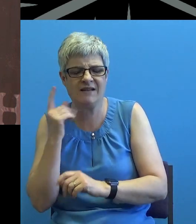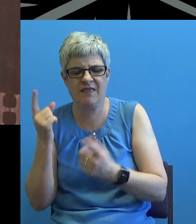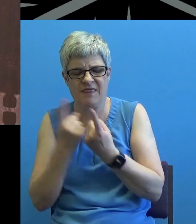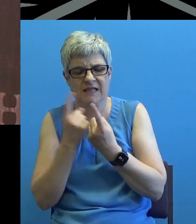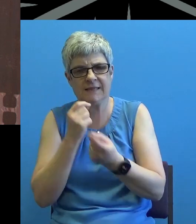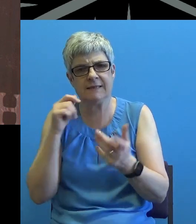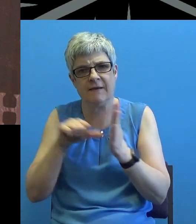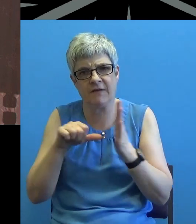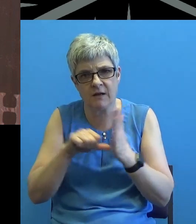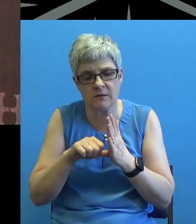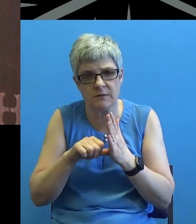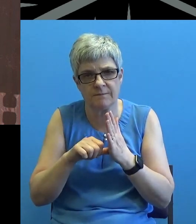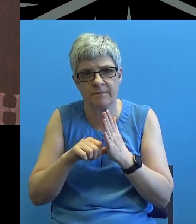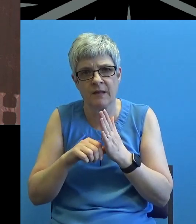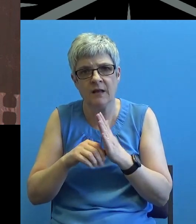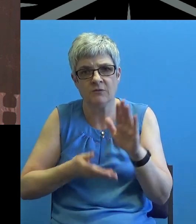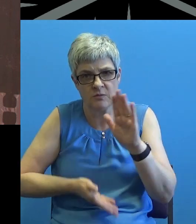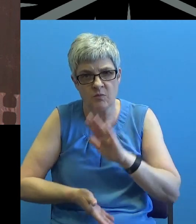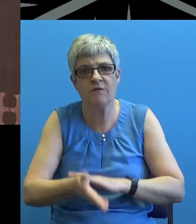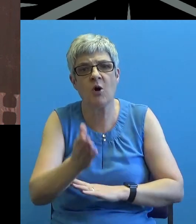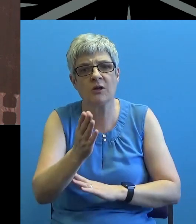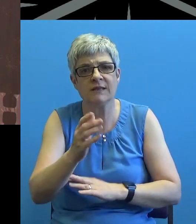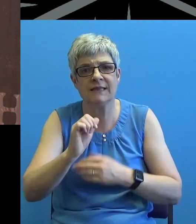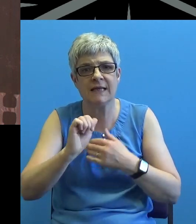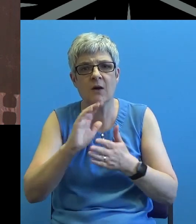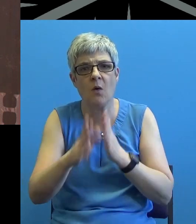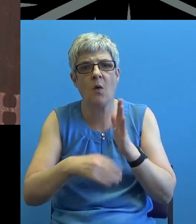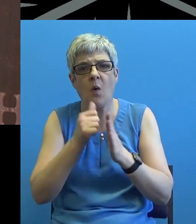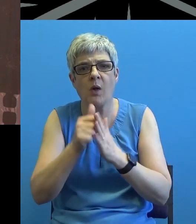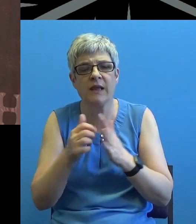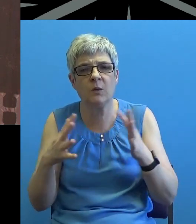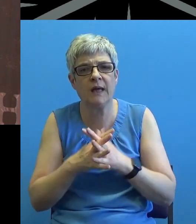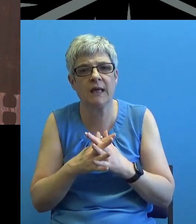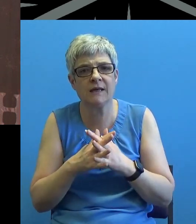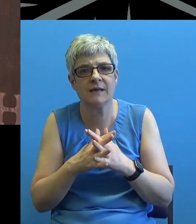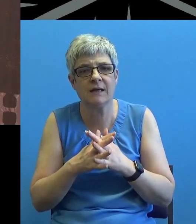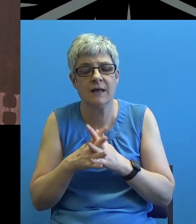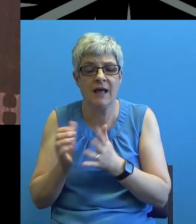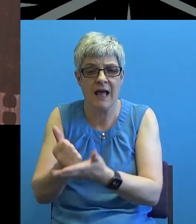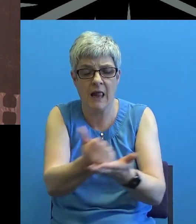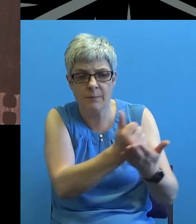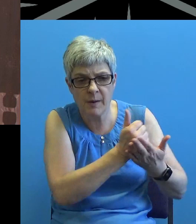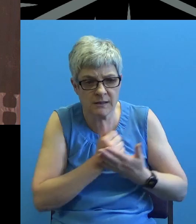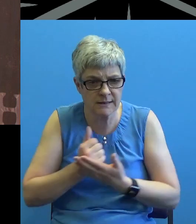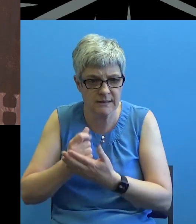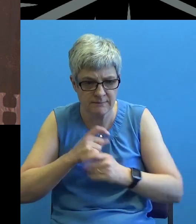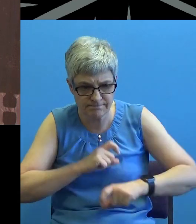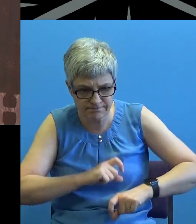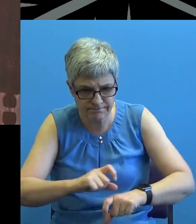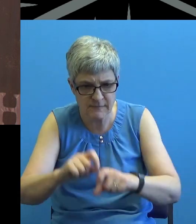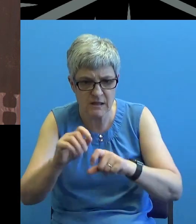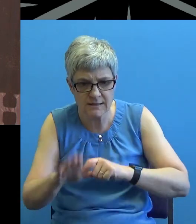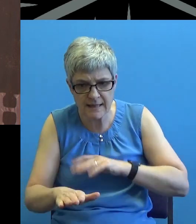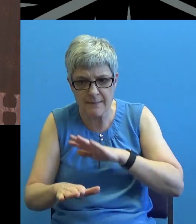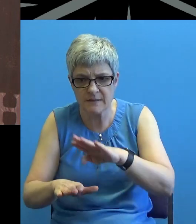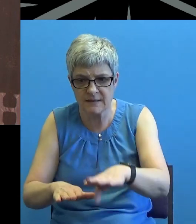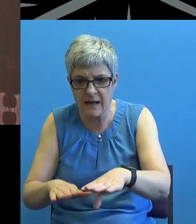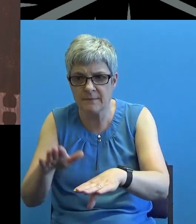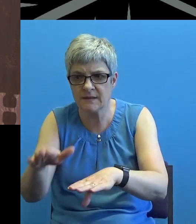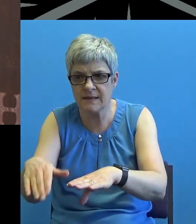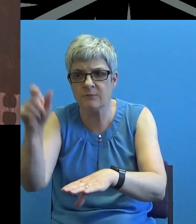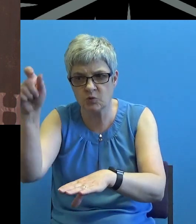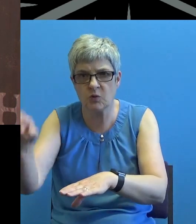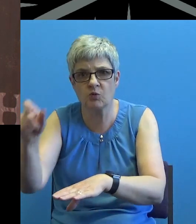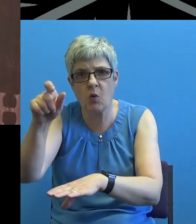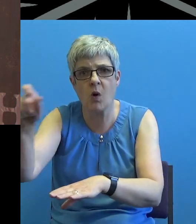As we go on into Easter week, to Holy Week, help us continue to take those steps to the cross with Jesus